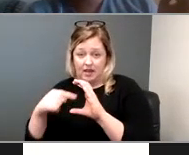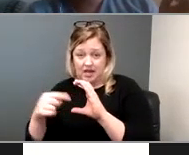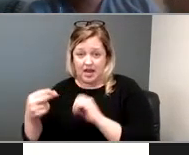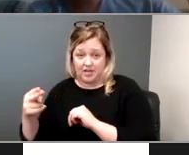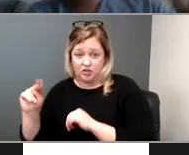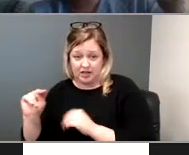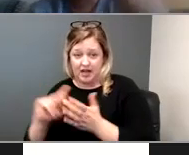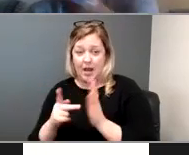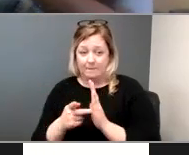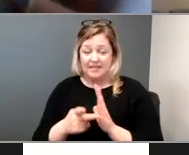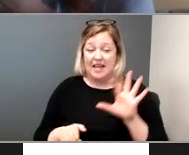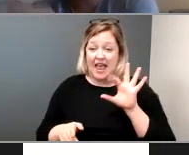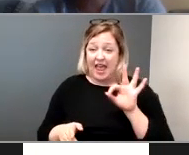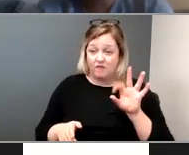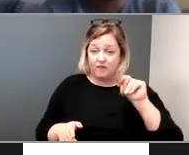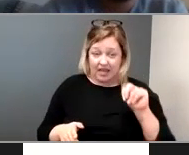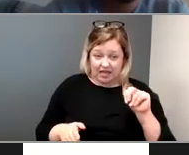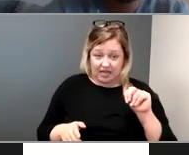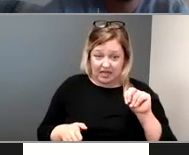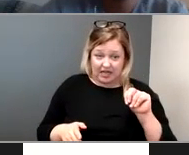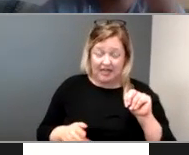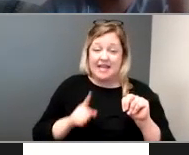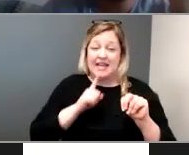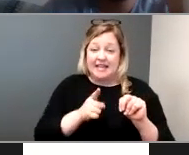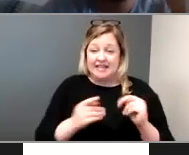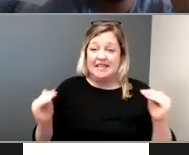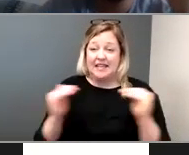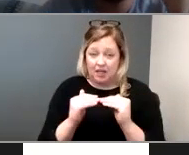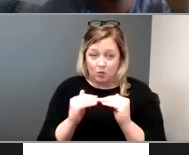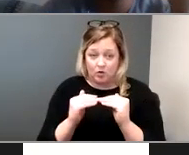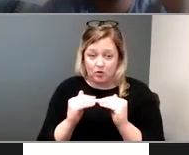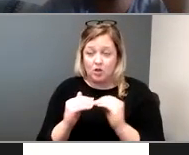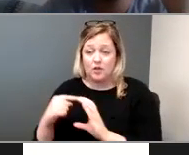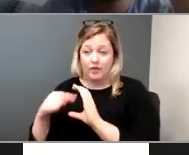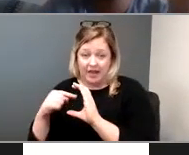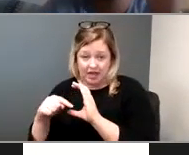of h of n, and that is what we mean by transitivity. This entire property also holds for little o